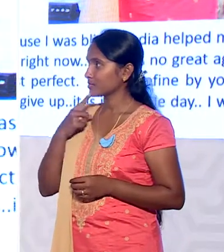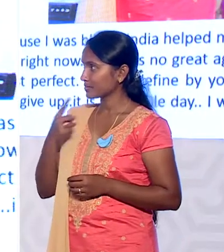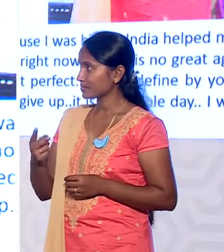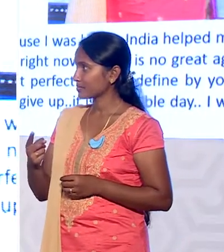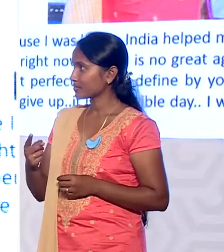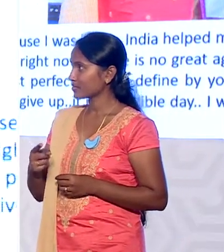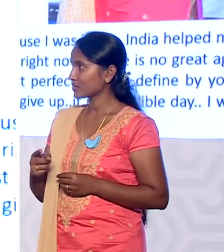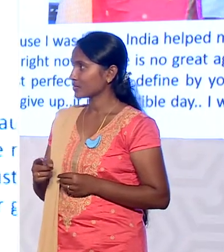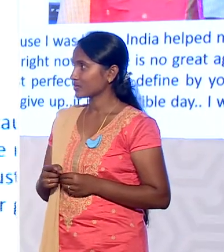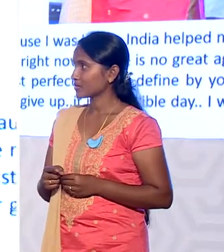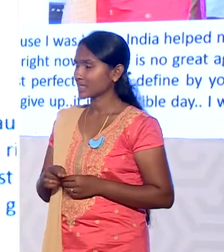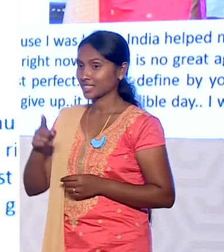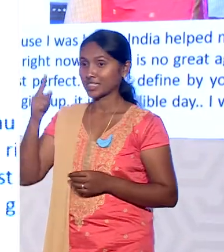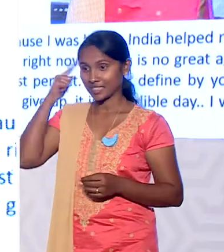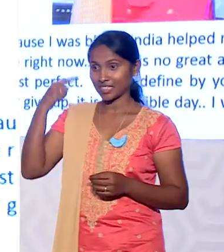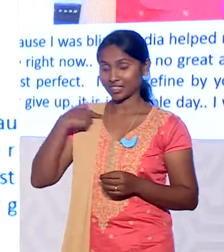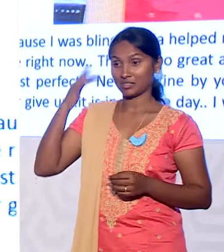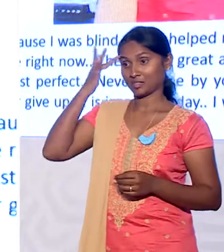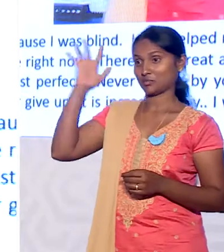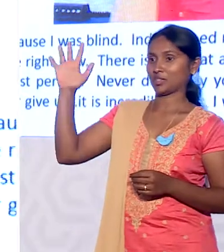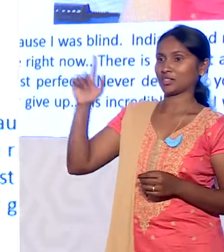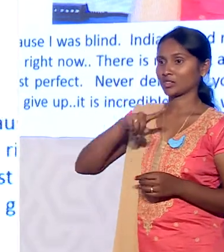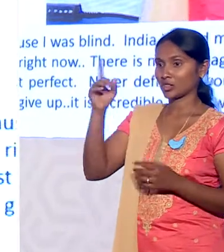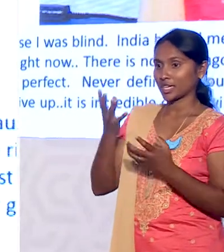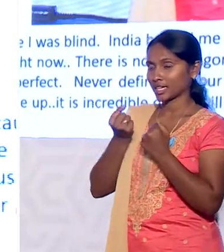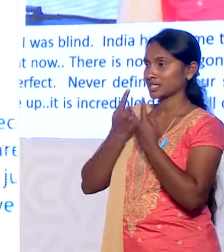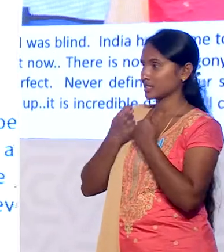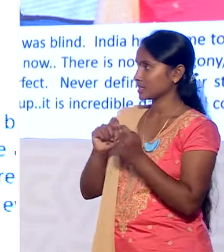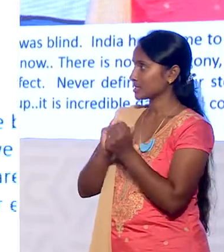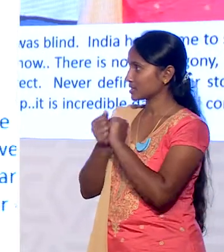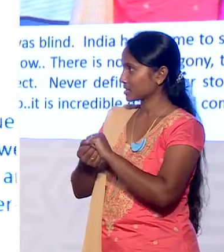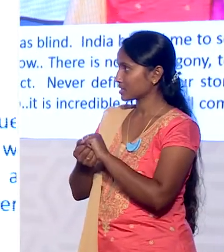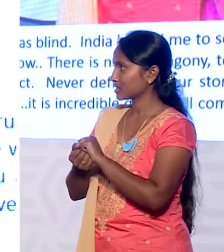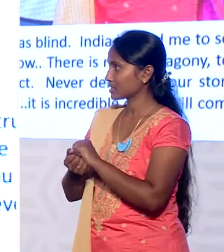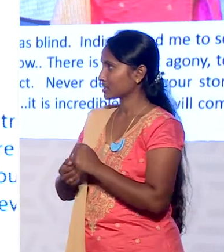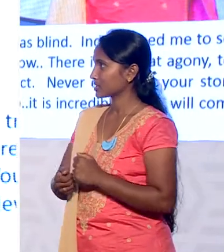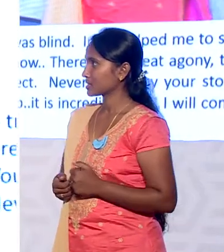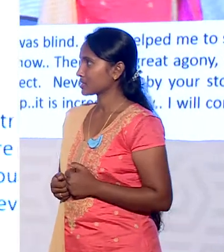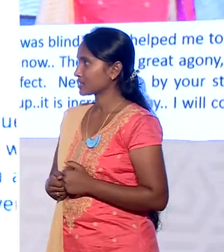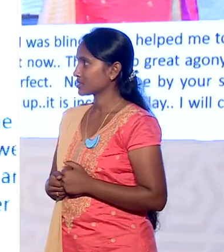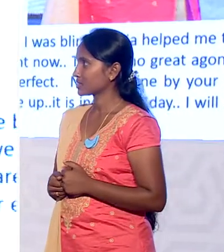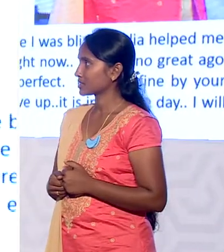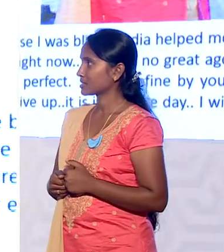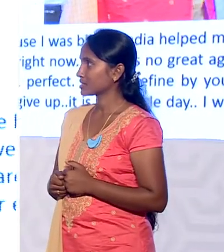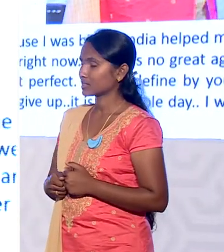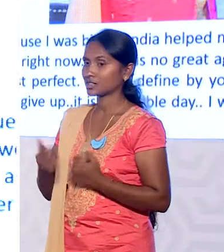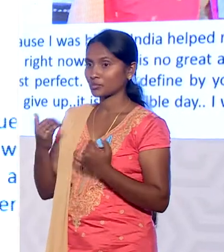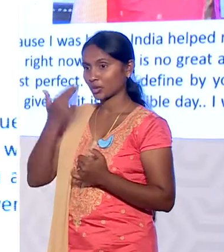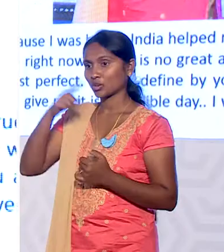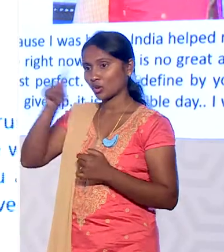I was clever trying to change the world. Now I am wise because I am trying to change